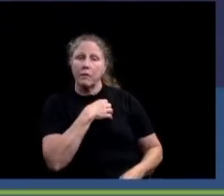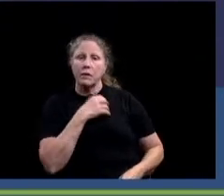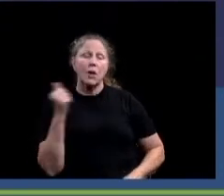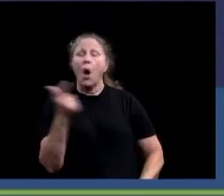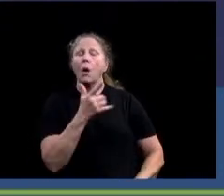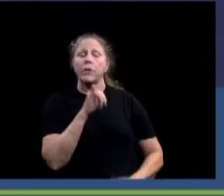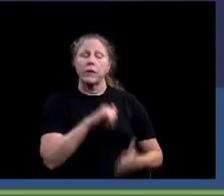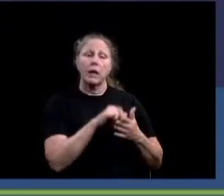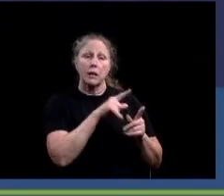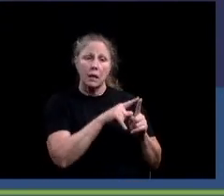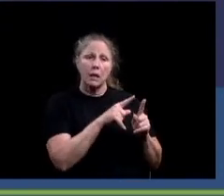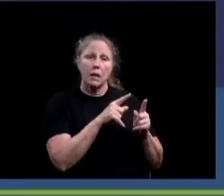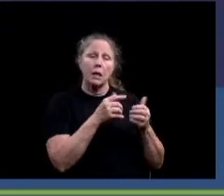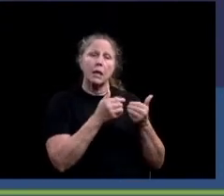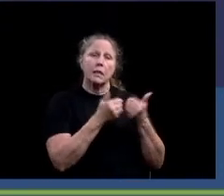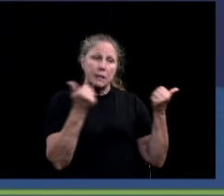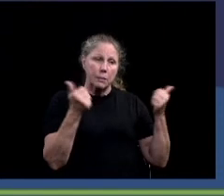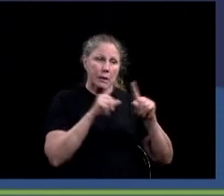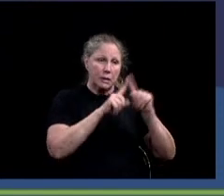are